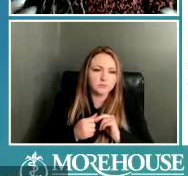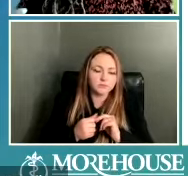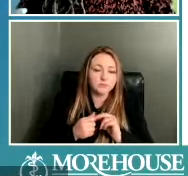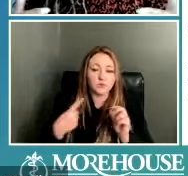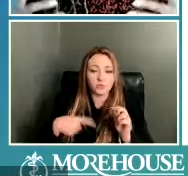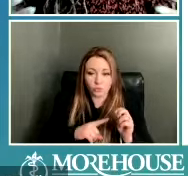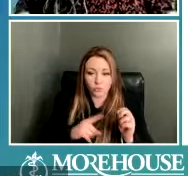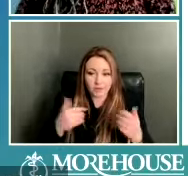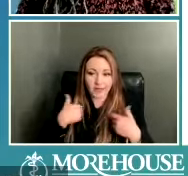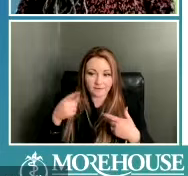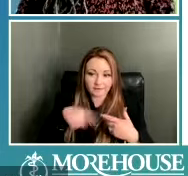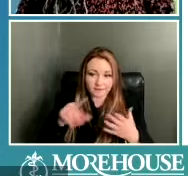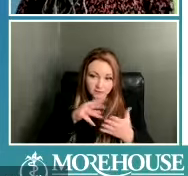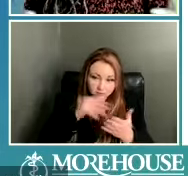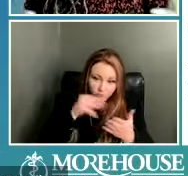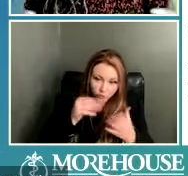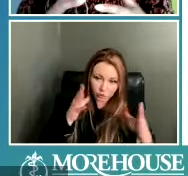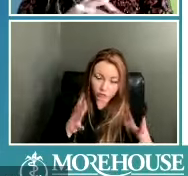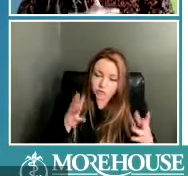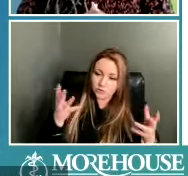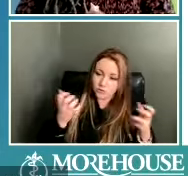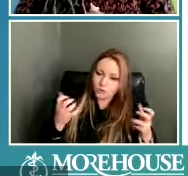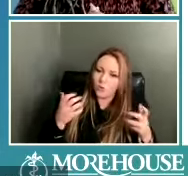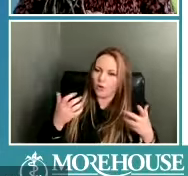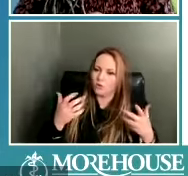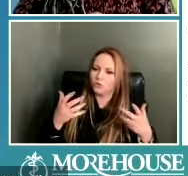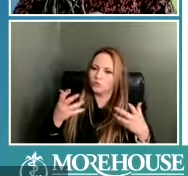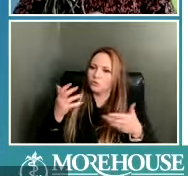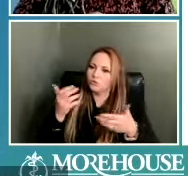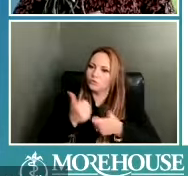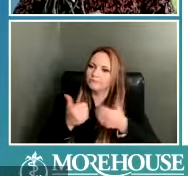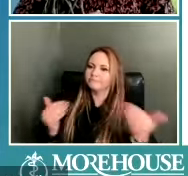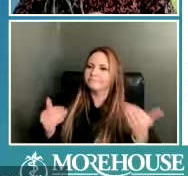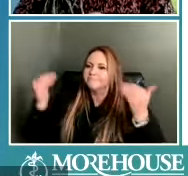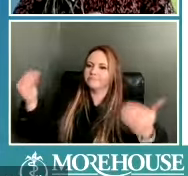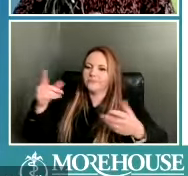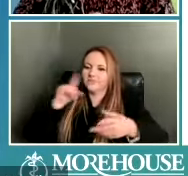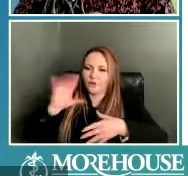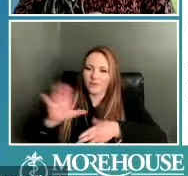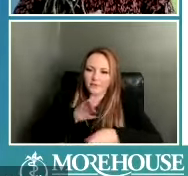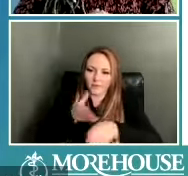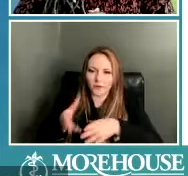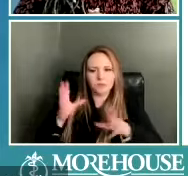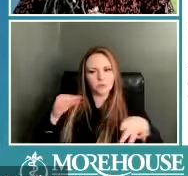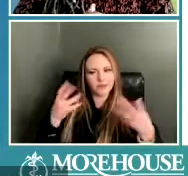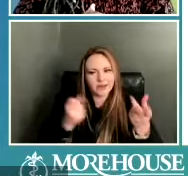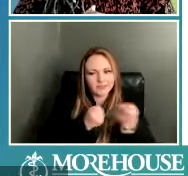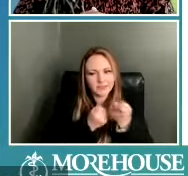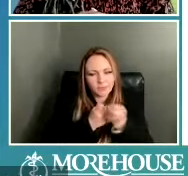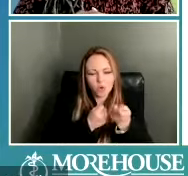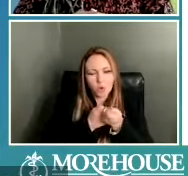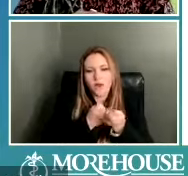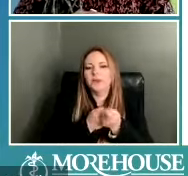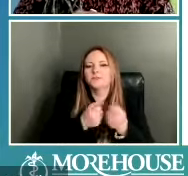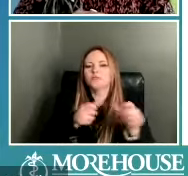these learners who are interested in pursuing an executive level career and providing them with support as needed to be able to